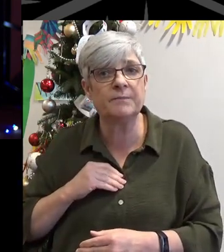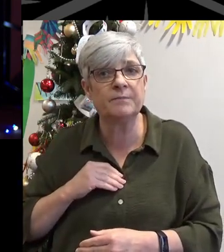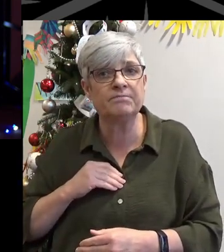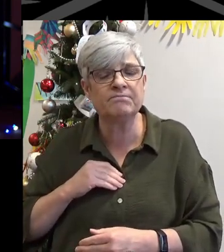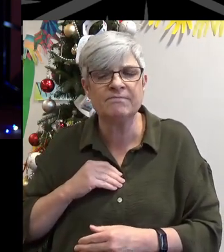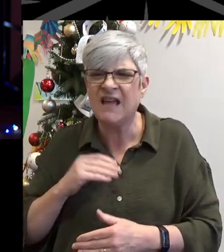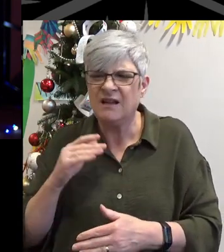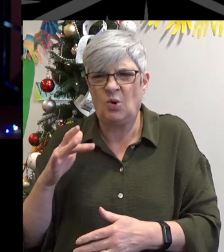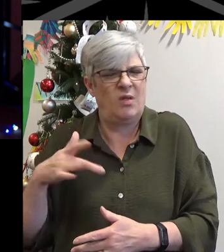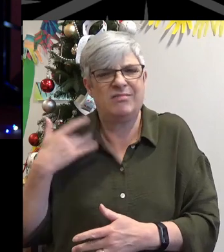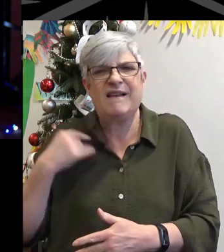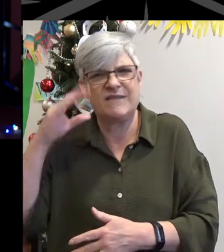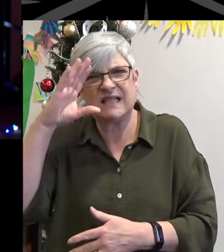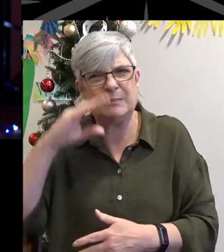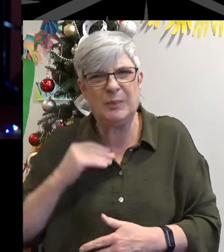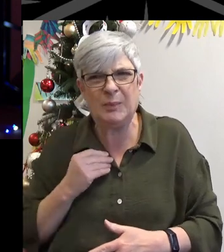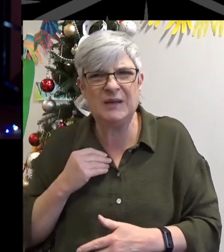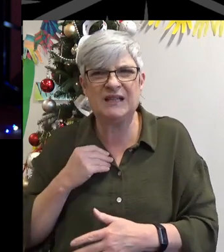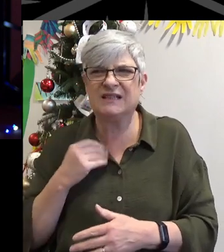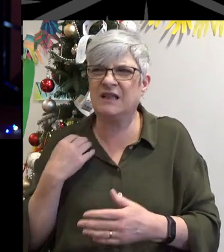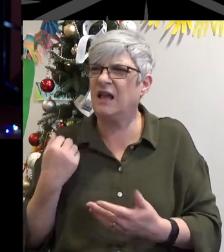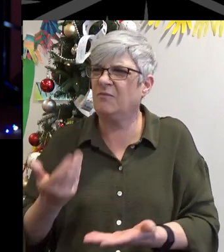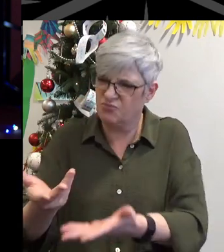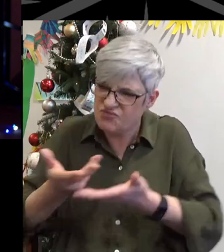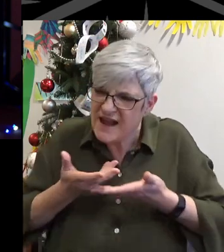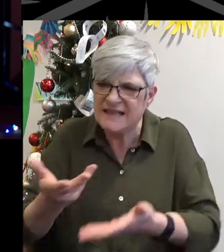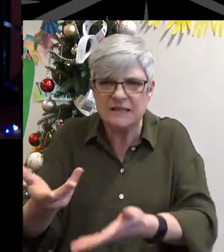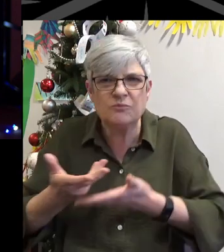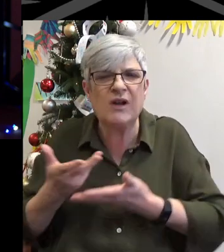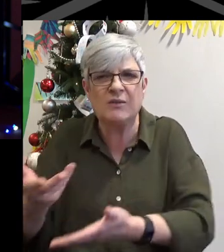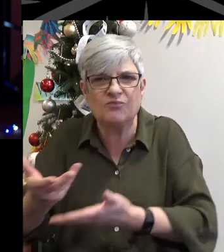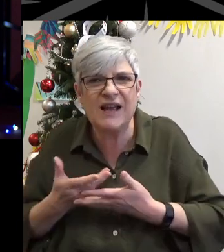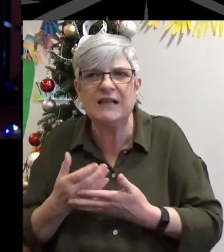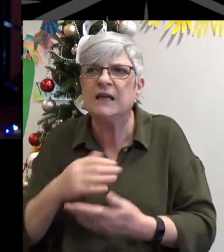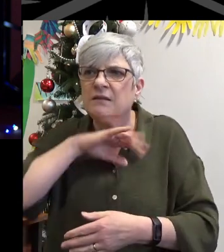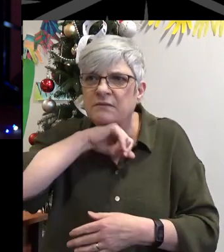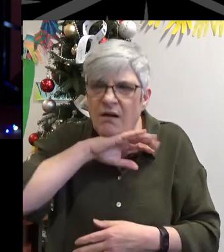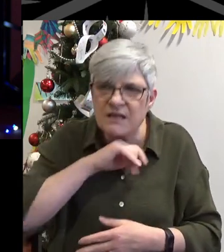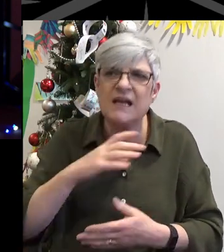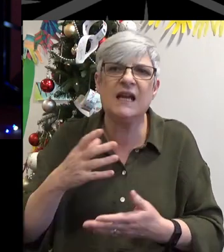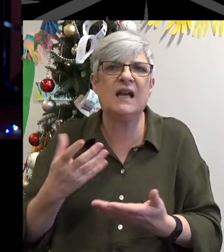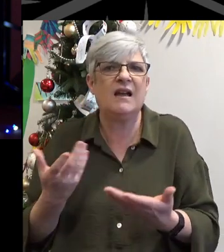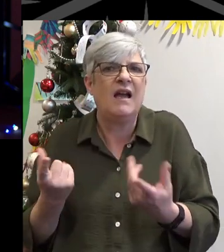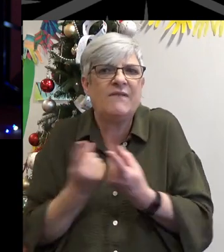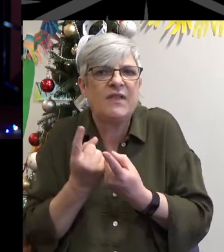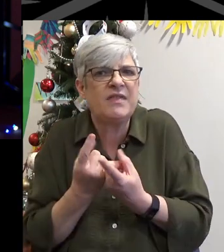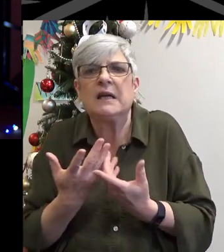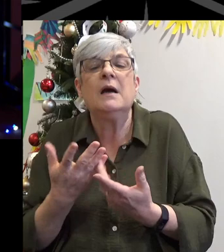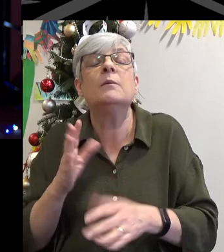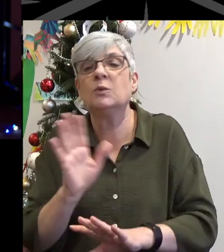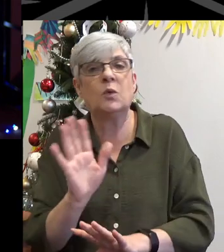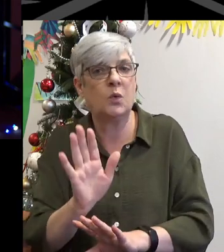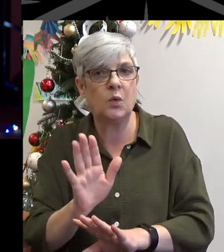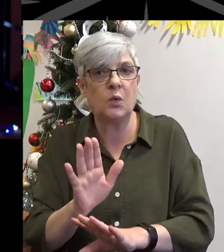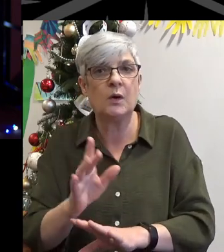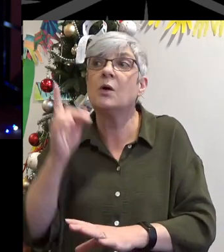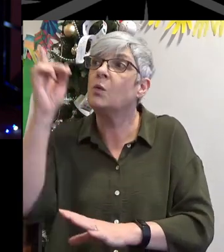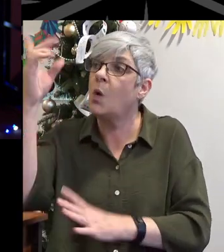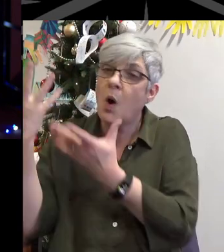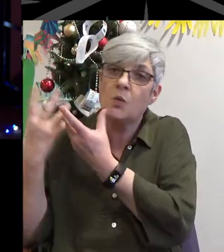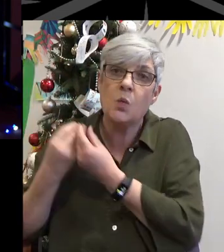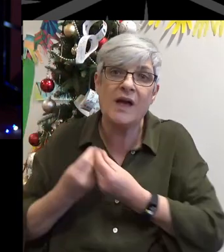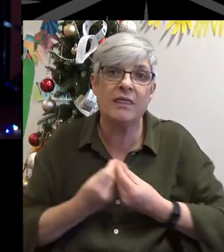Not a life experience of endless presents, endless rounds of turkey and stuffing and so on, but an endless experience of God with